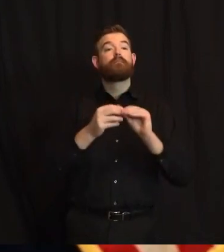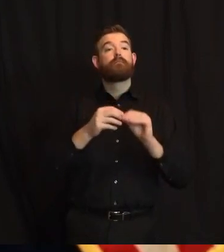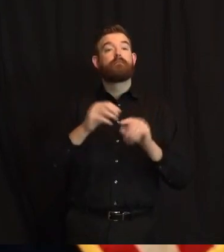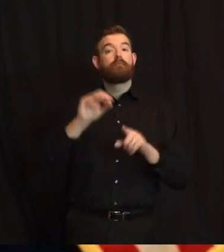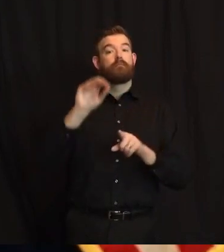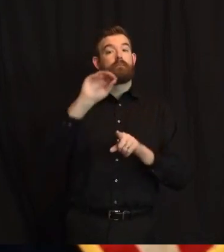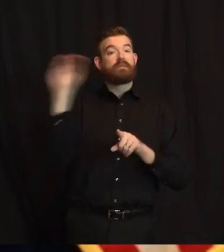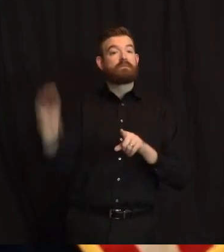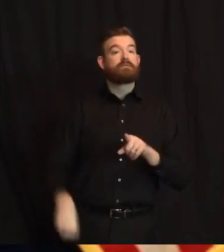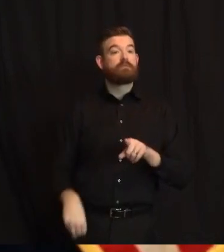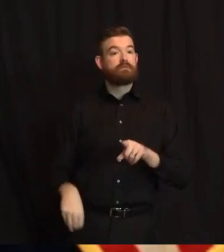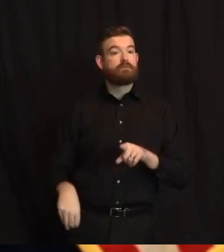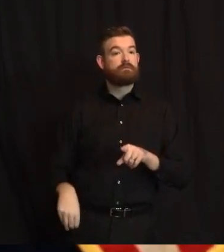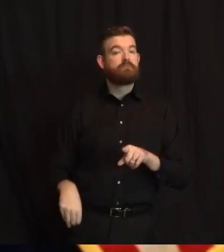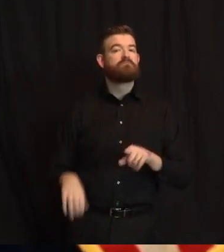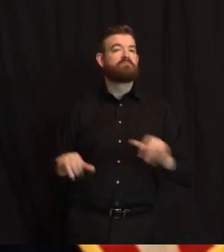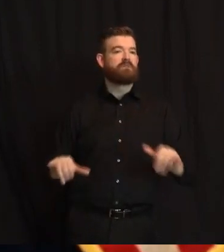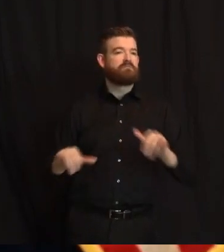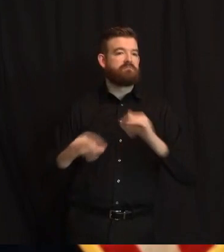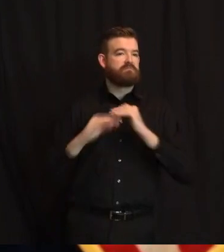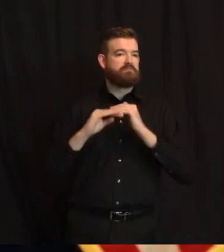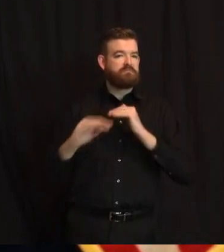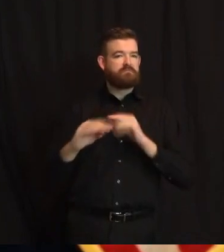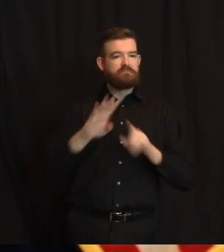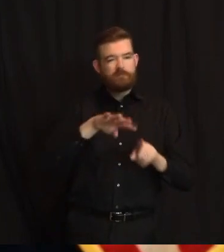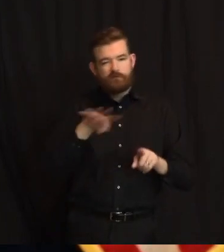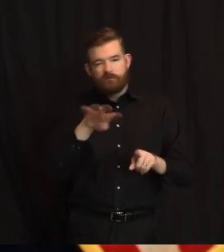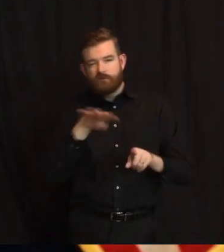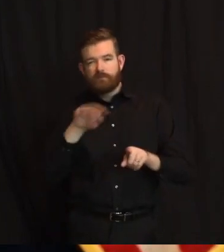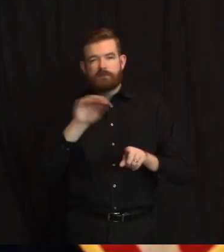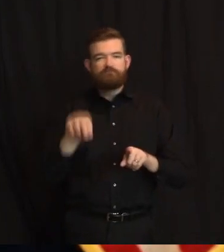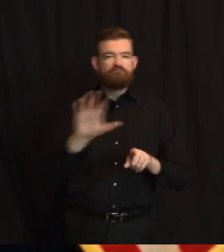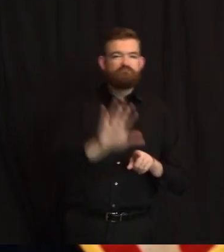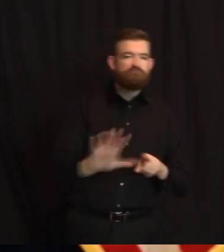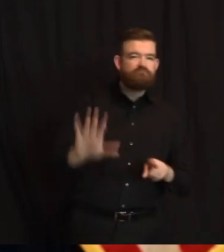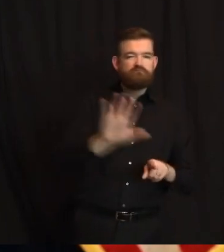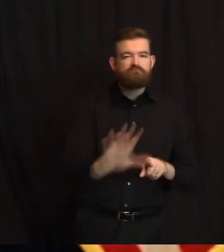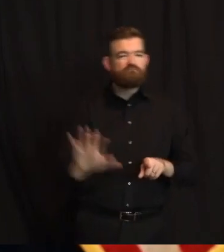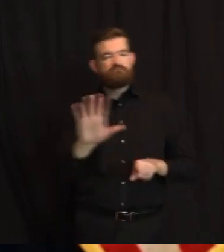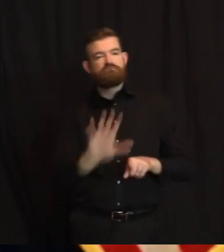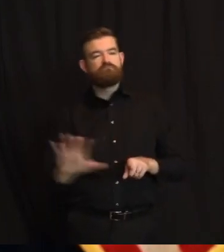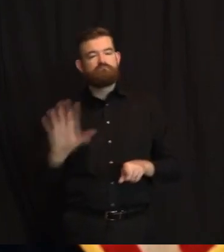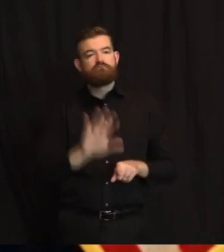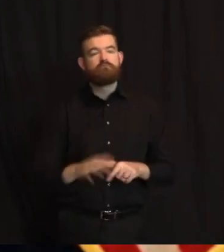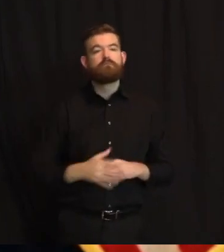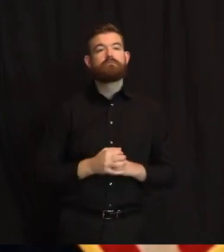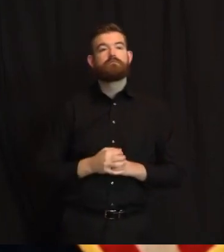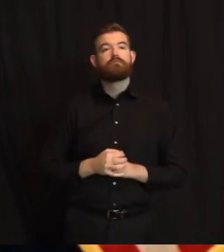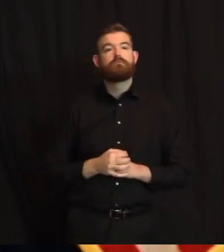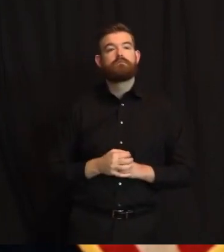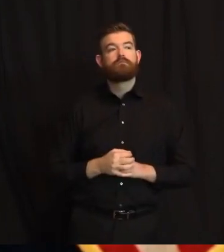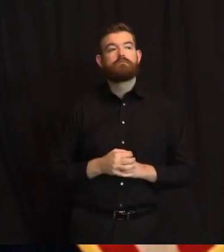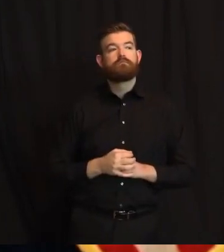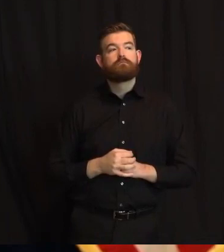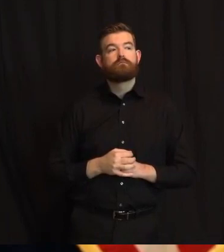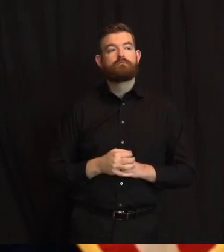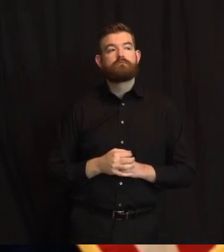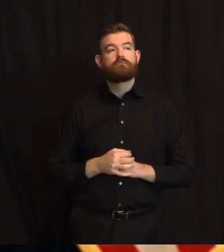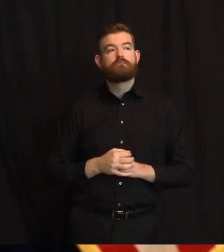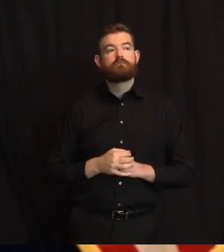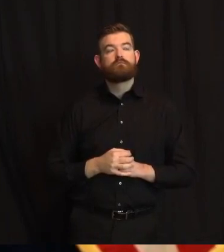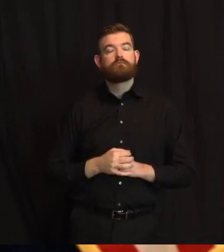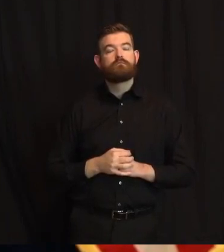that we had expected. We could have had Marcus Hicks here any day over the past 3 or 4 weeks because he's been